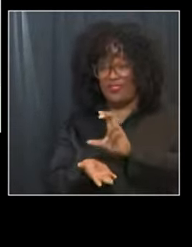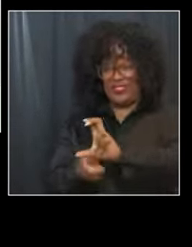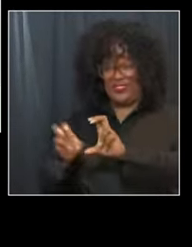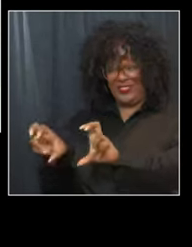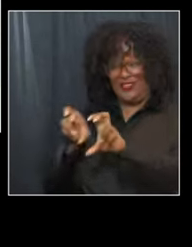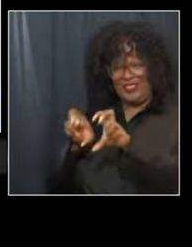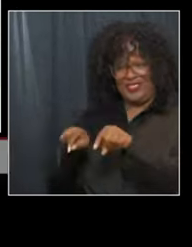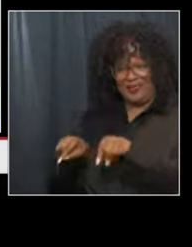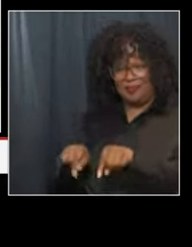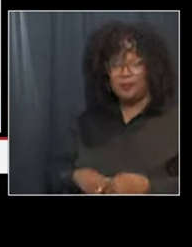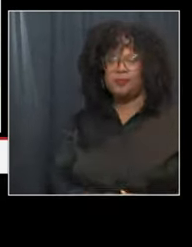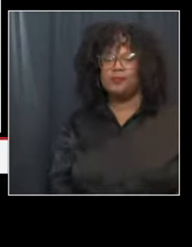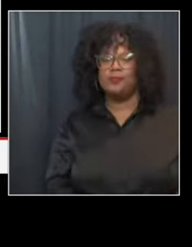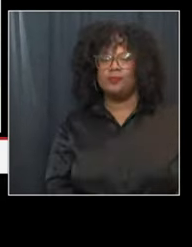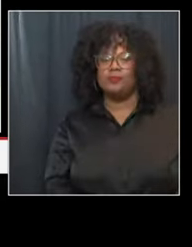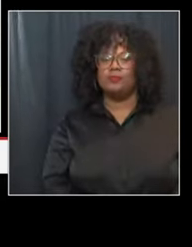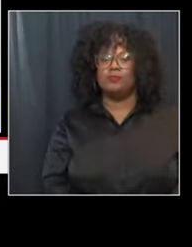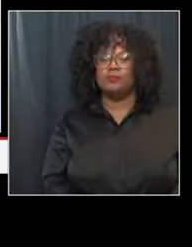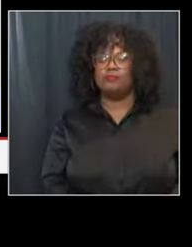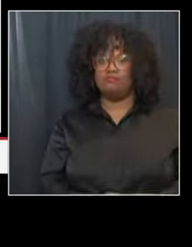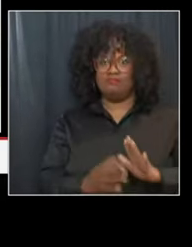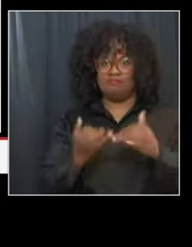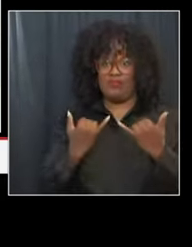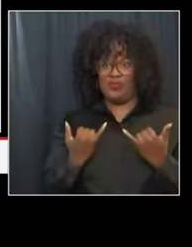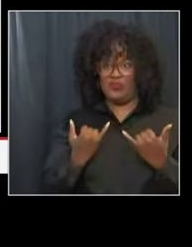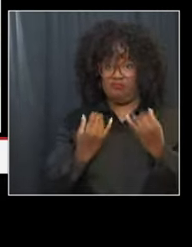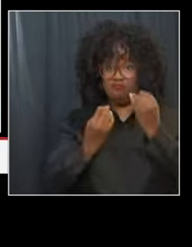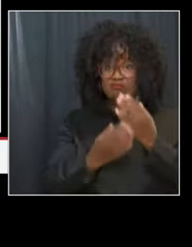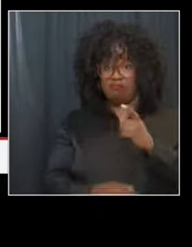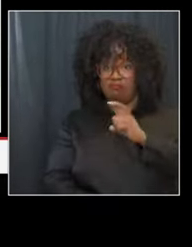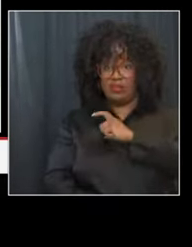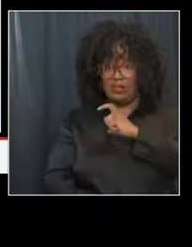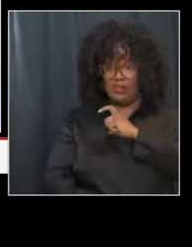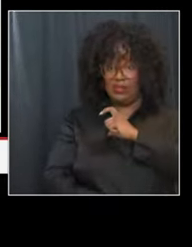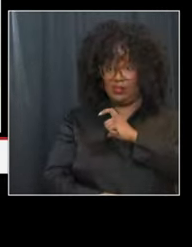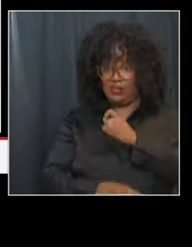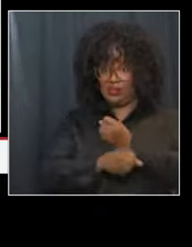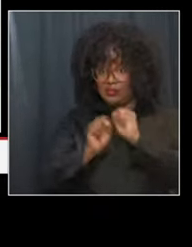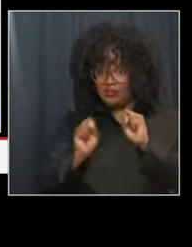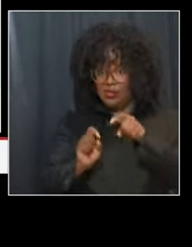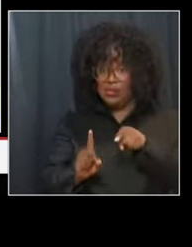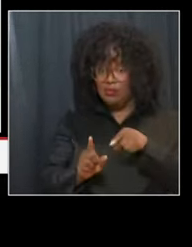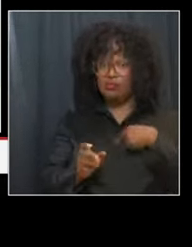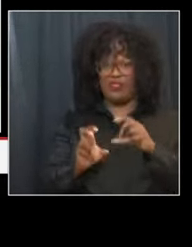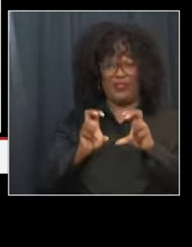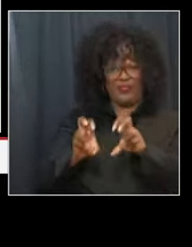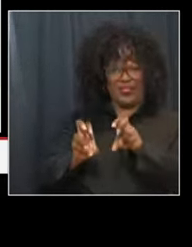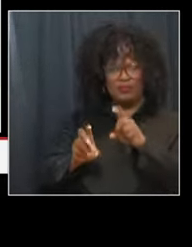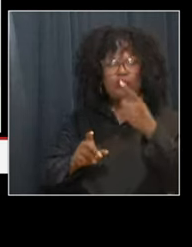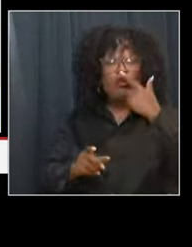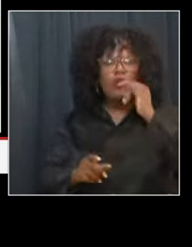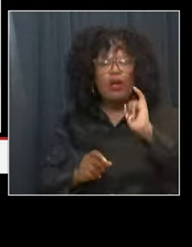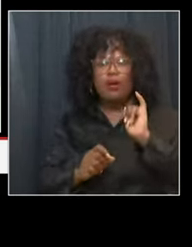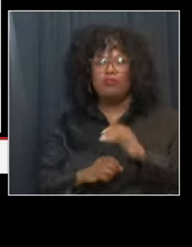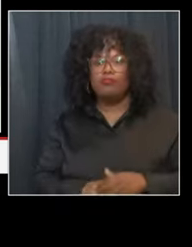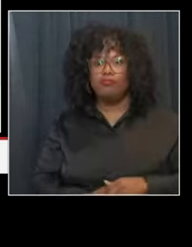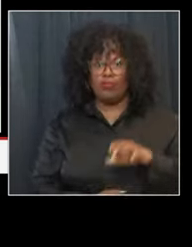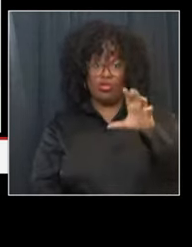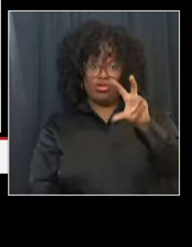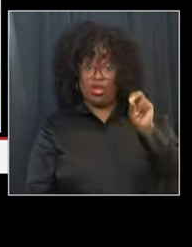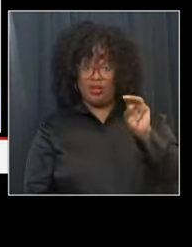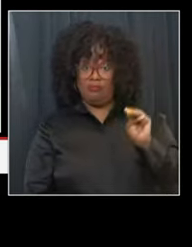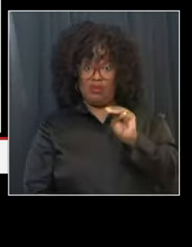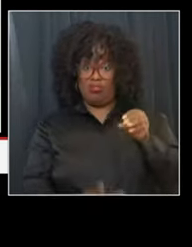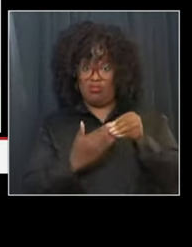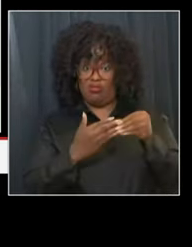down 22% in violent crime today over last year, and that's 43% reduction in violent crime since 2023. And so there's so many